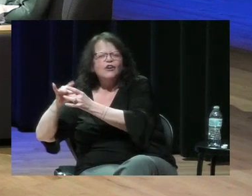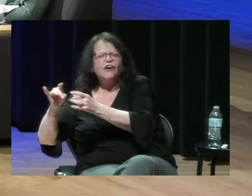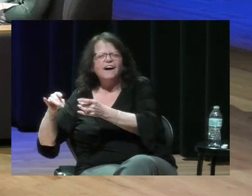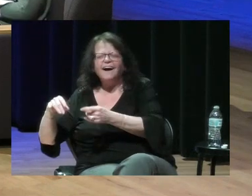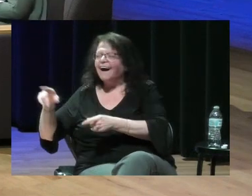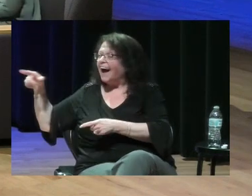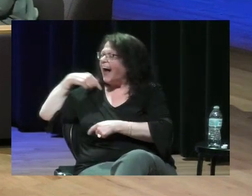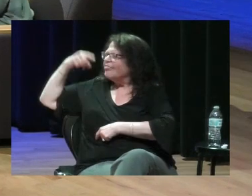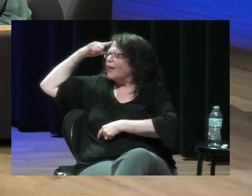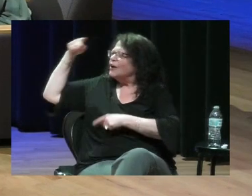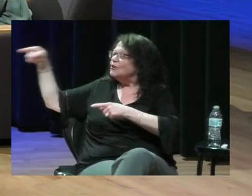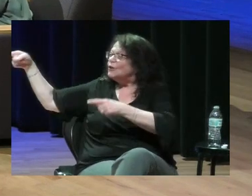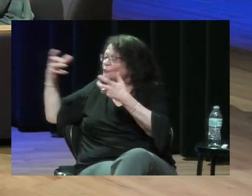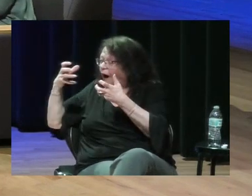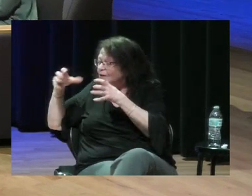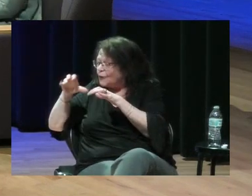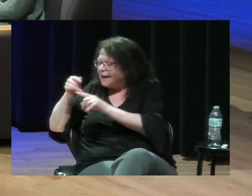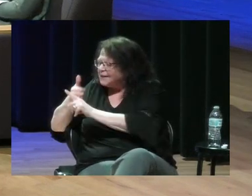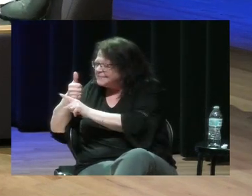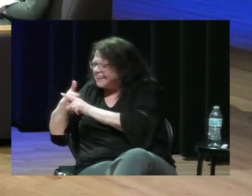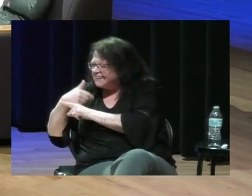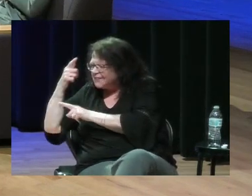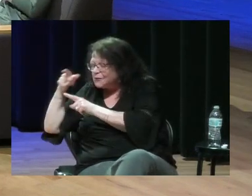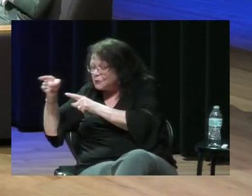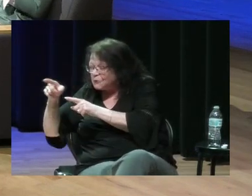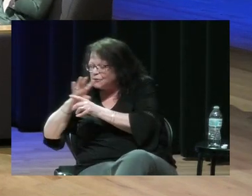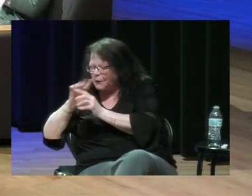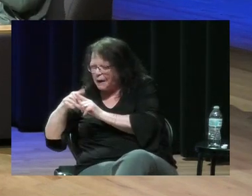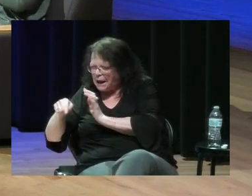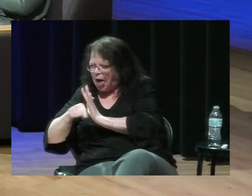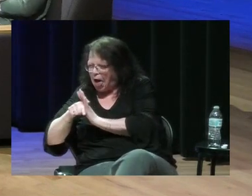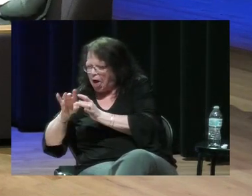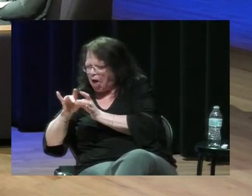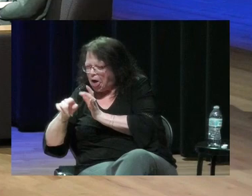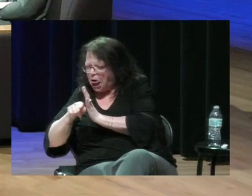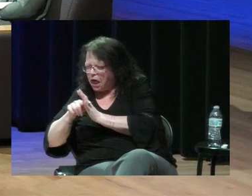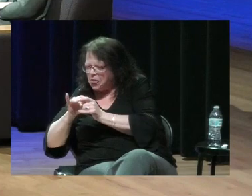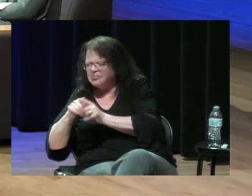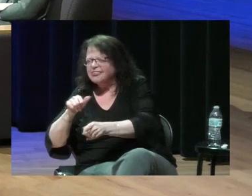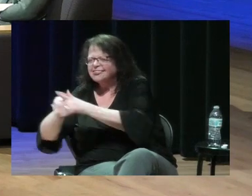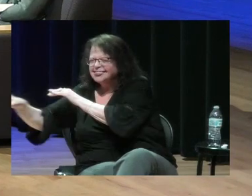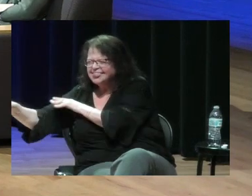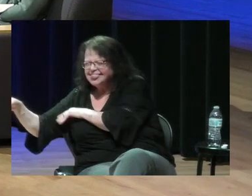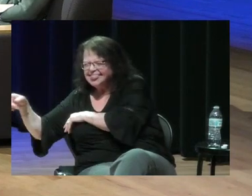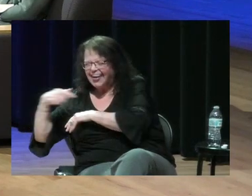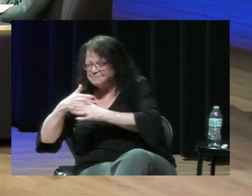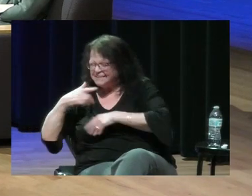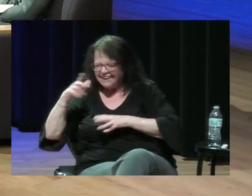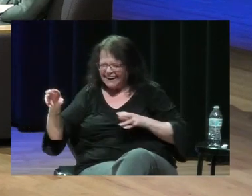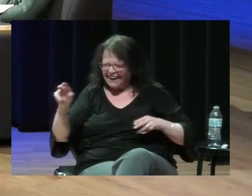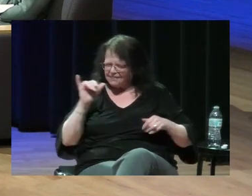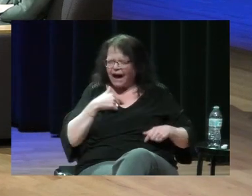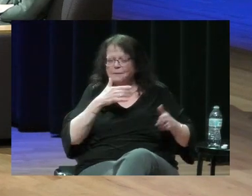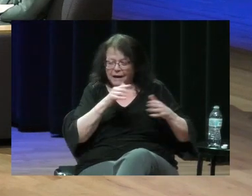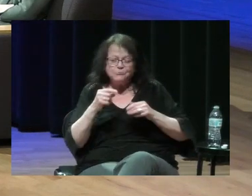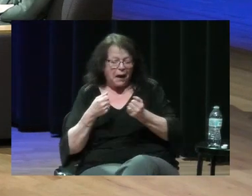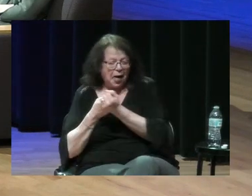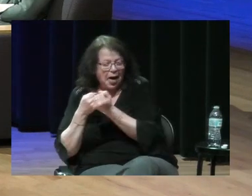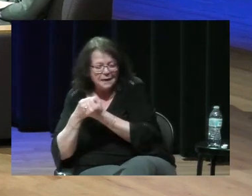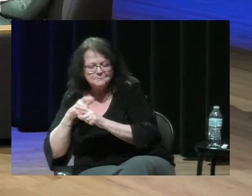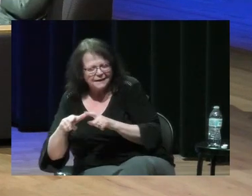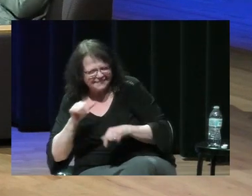yourselves. I'm like, so I do. I mean, I can help you, but that's really not what we do. Yeah.